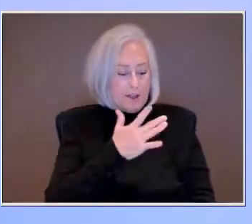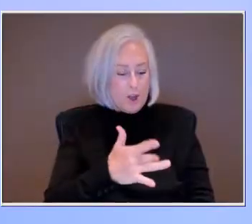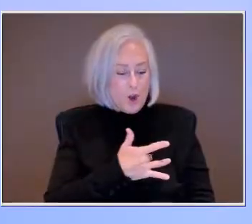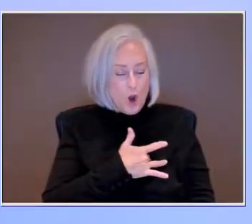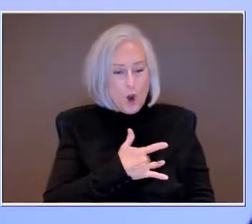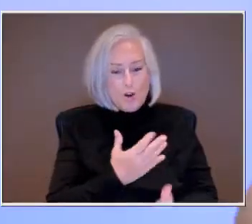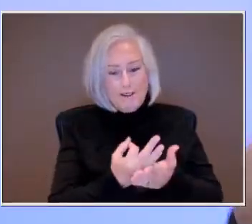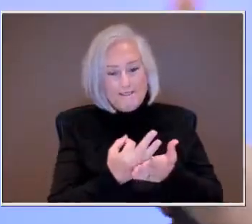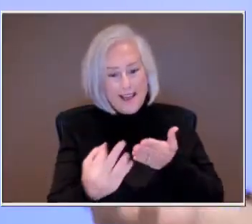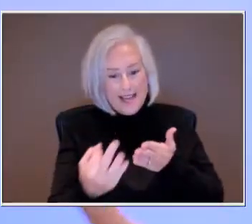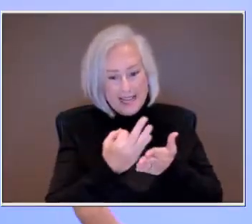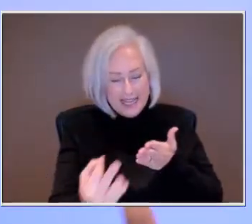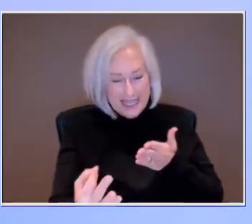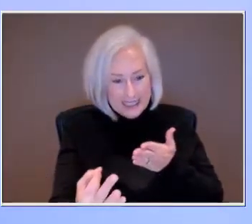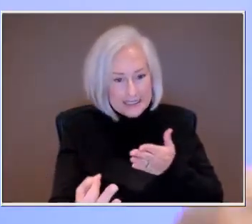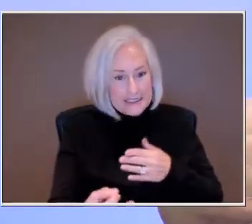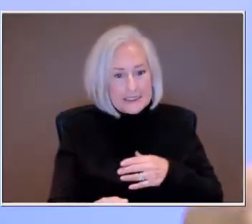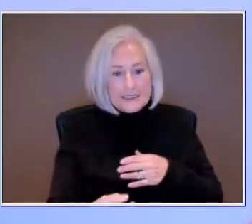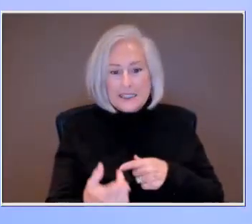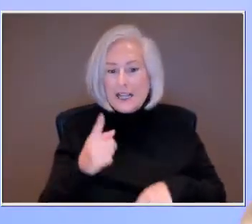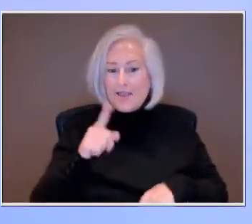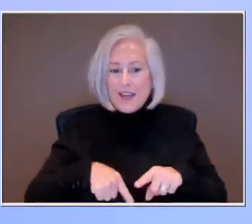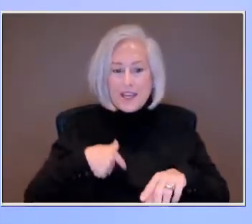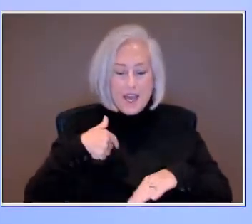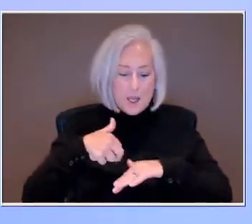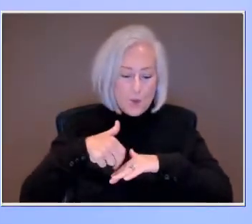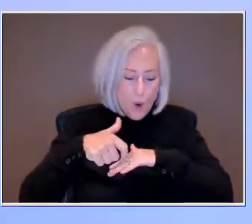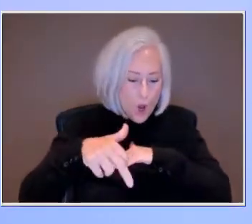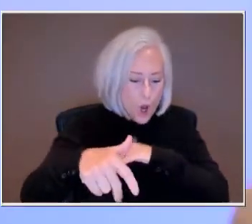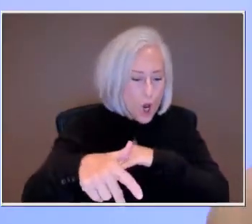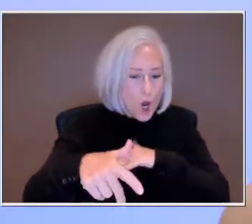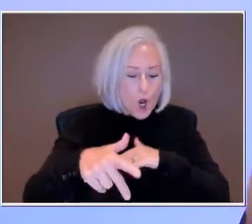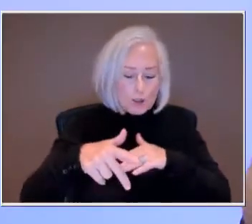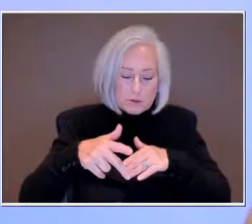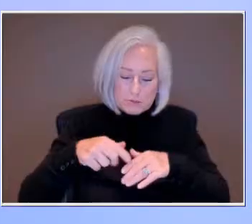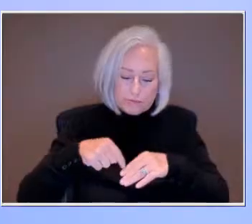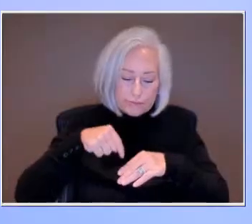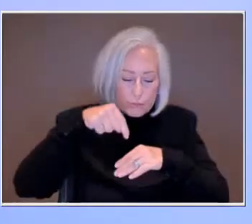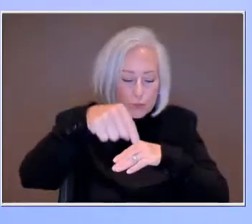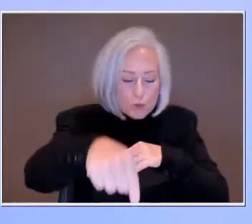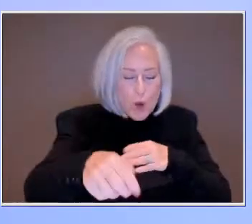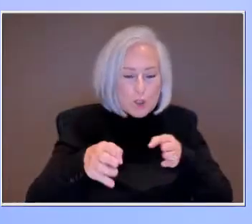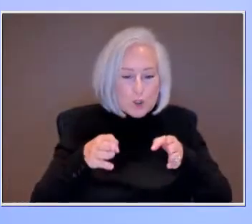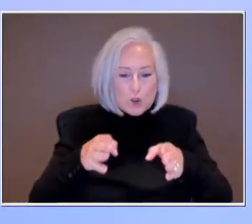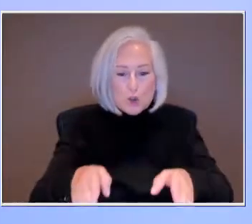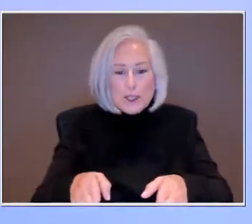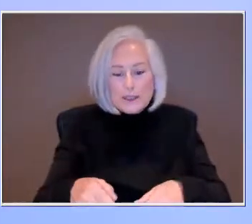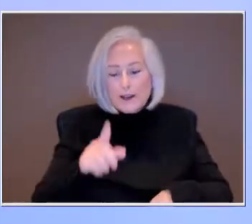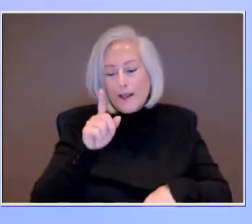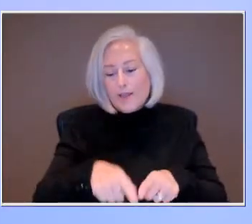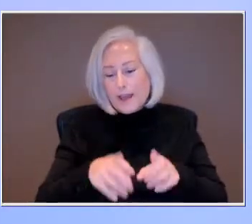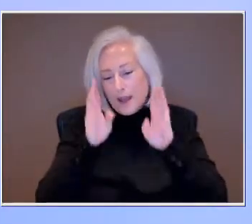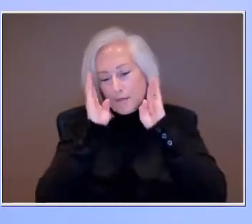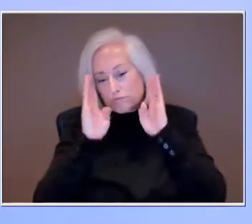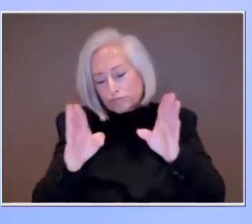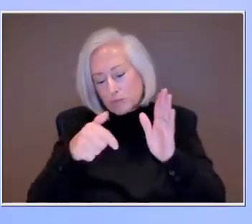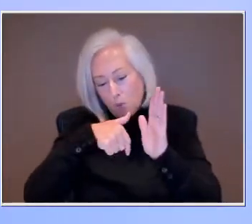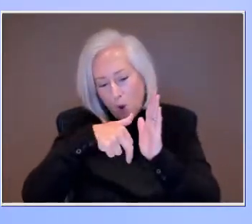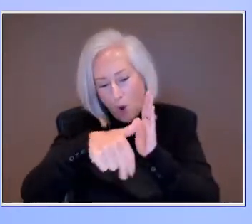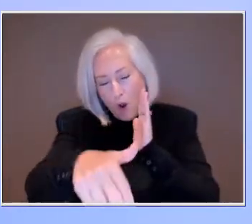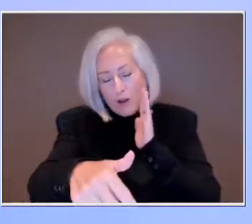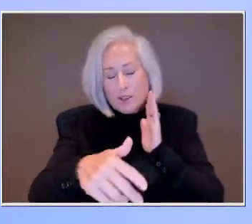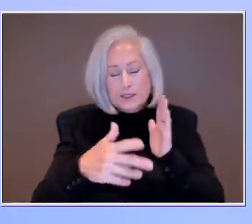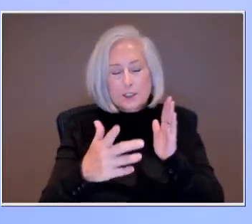They can't walk across the street, they can't walk down the hall, and you get used to living with those symptoms. And